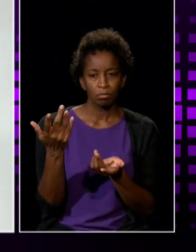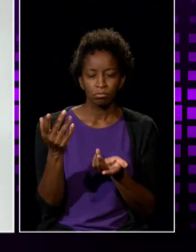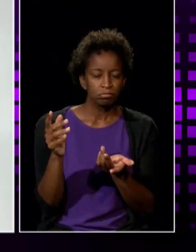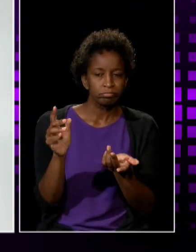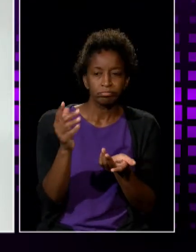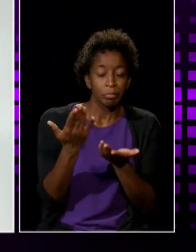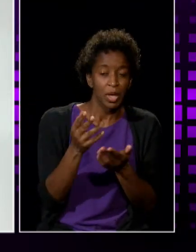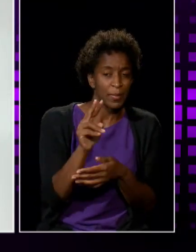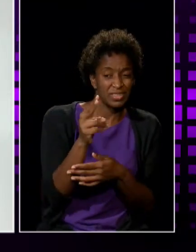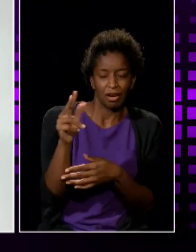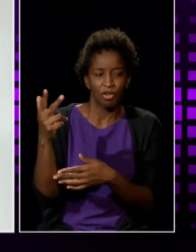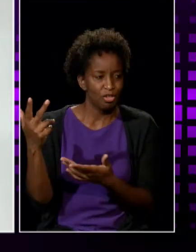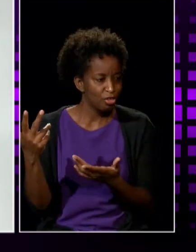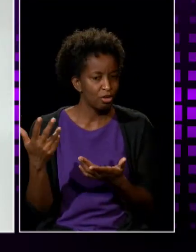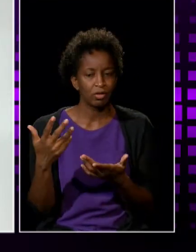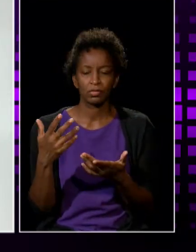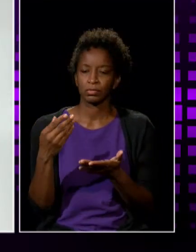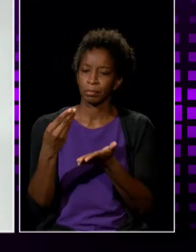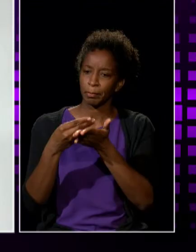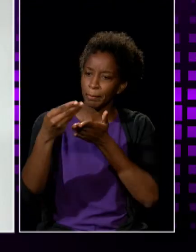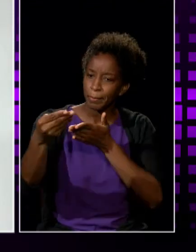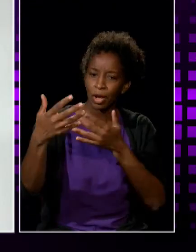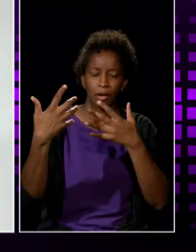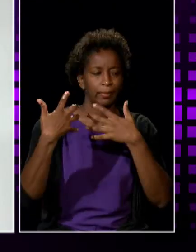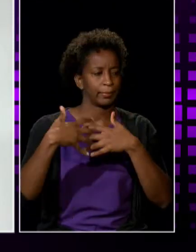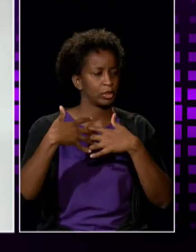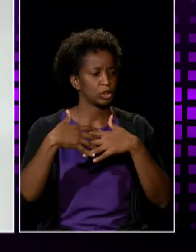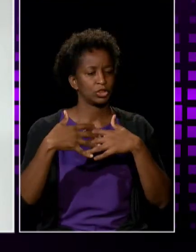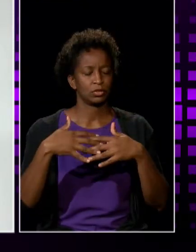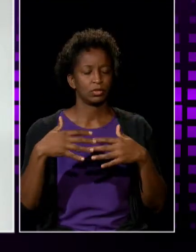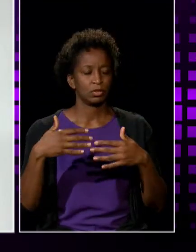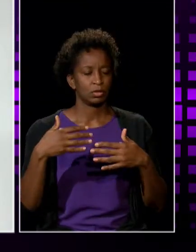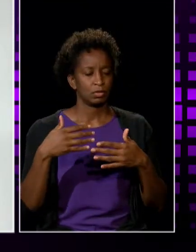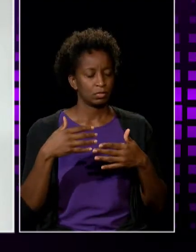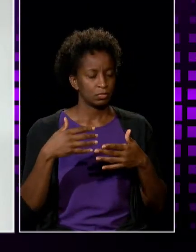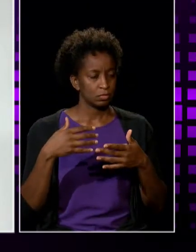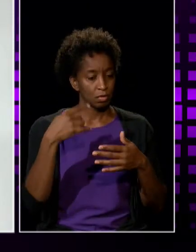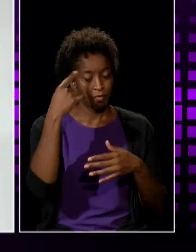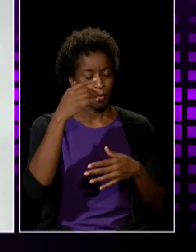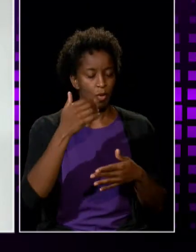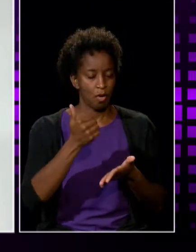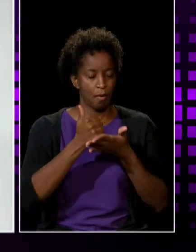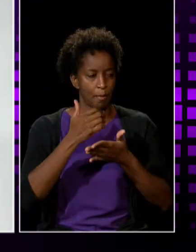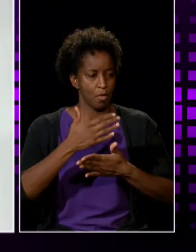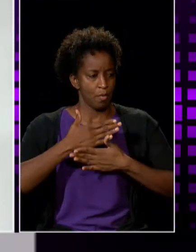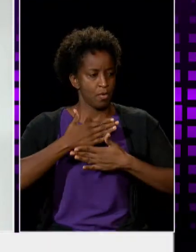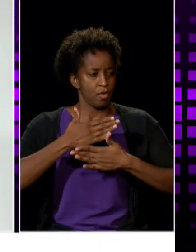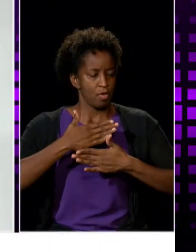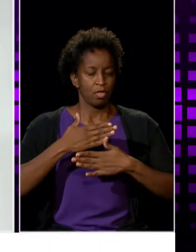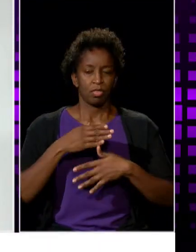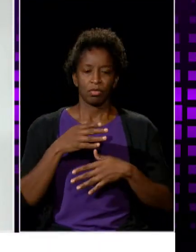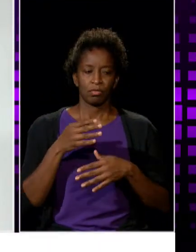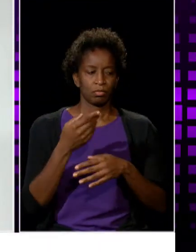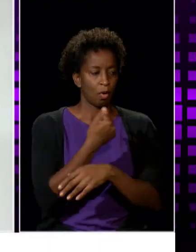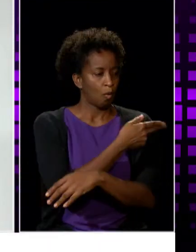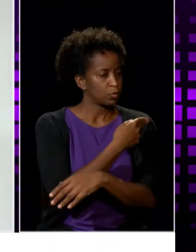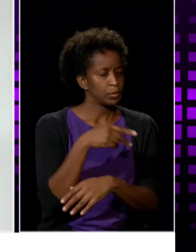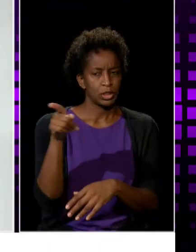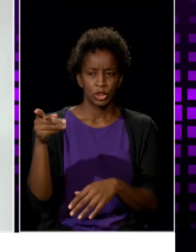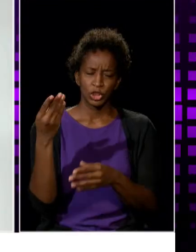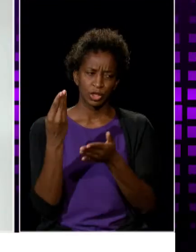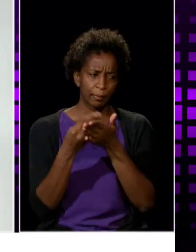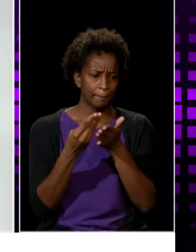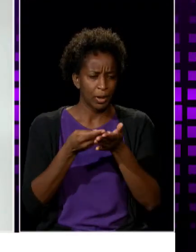funneled hundreds of thousands of dollars into our hospital for its improvement, so that any contention as